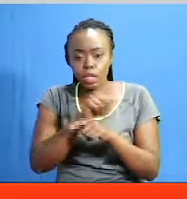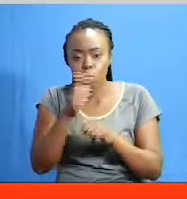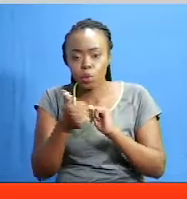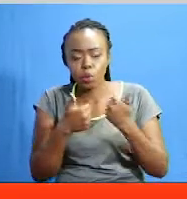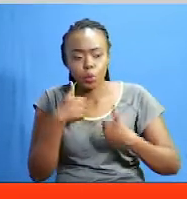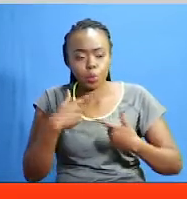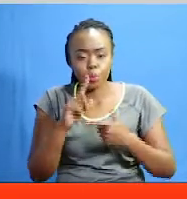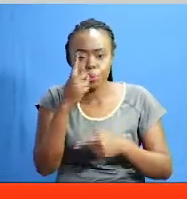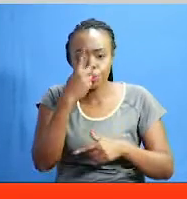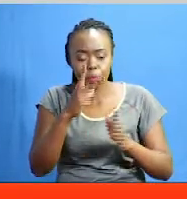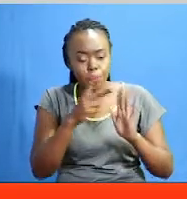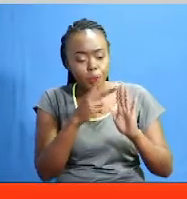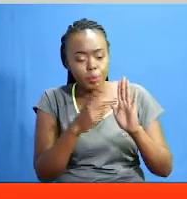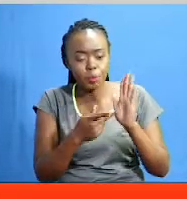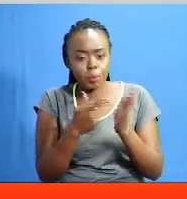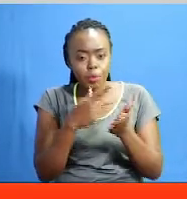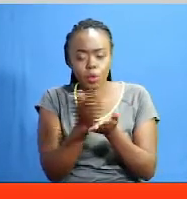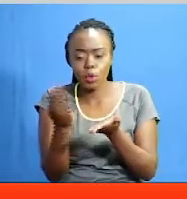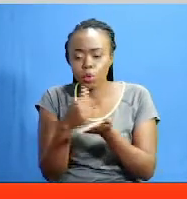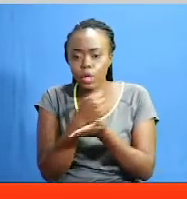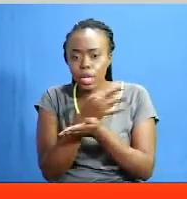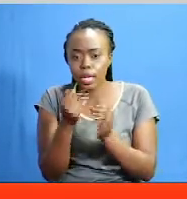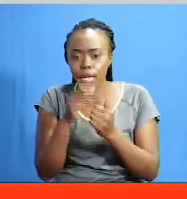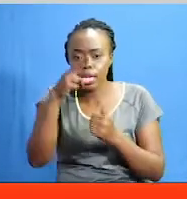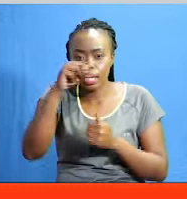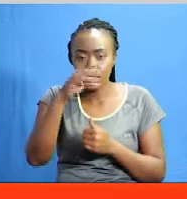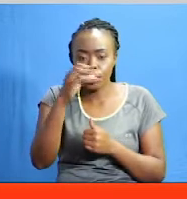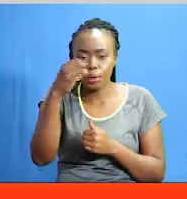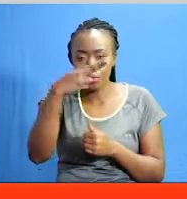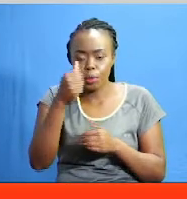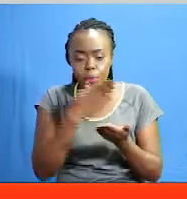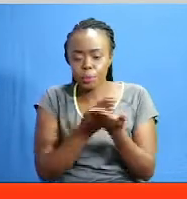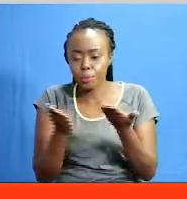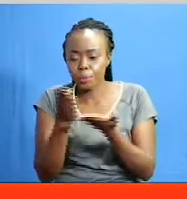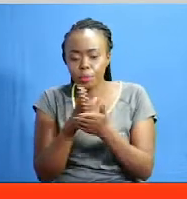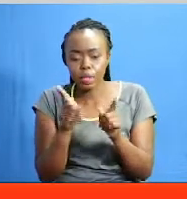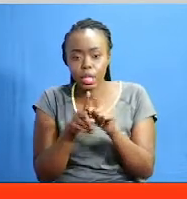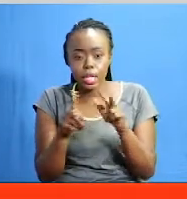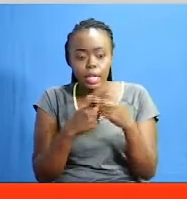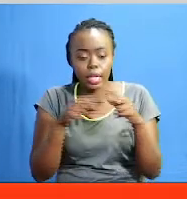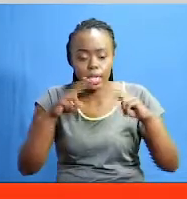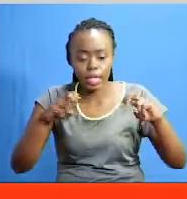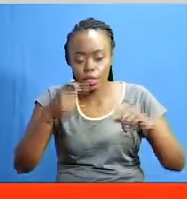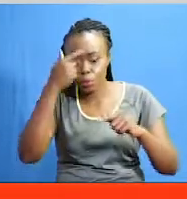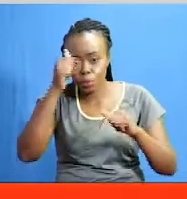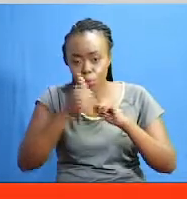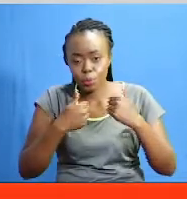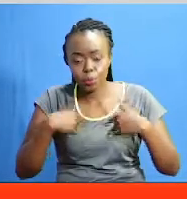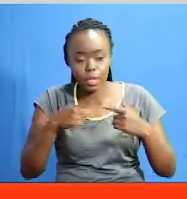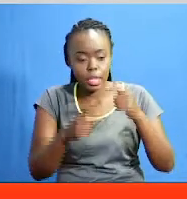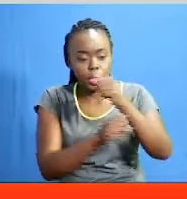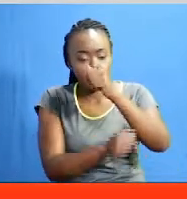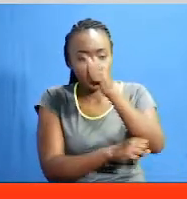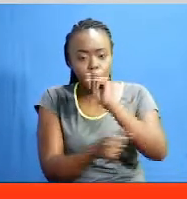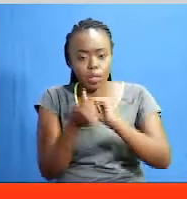this satellite project will be our first project. Based on that, we'll sign the MOU. Based on that, we will start looking for funding